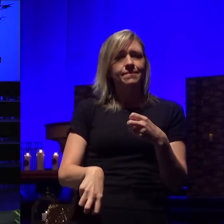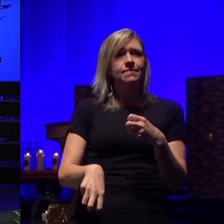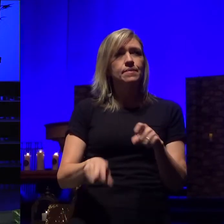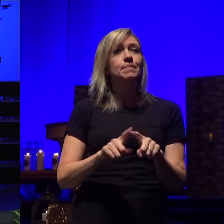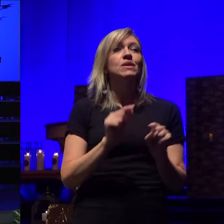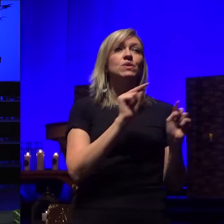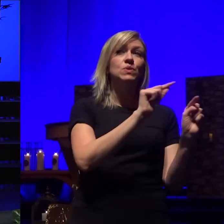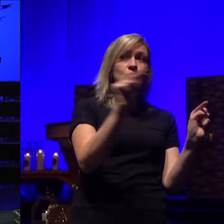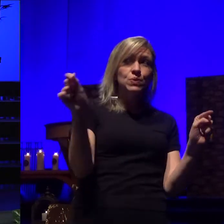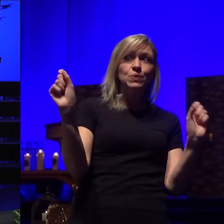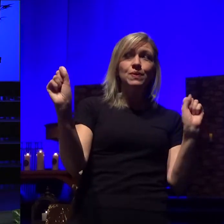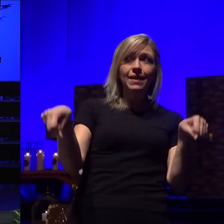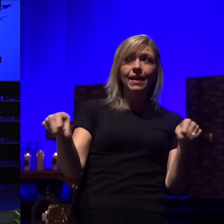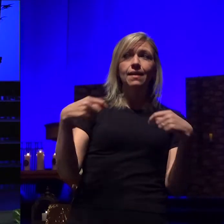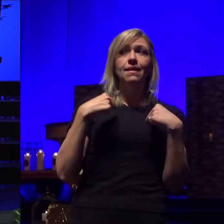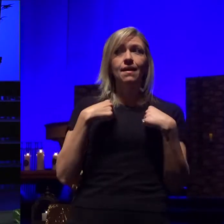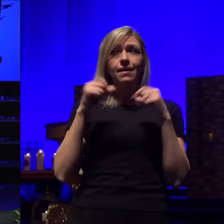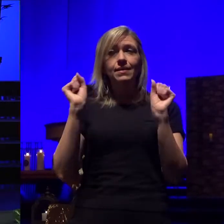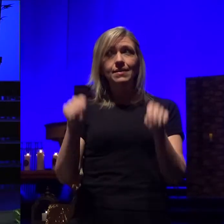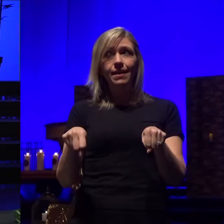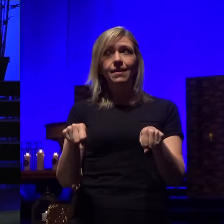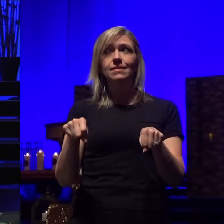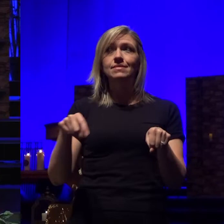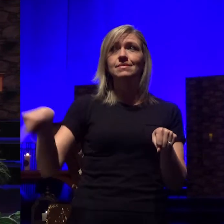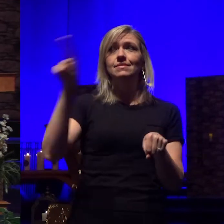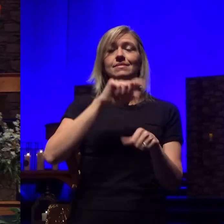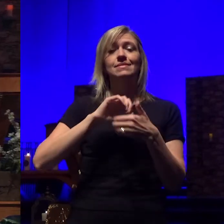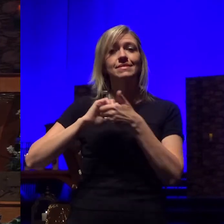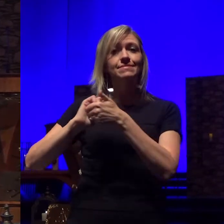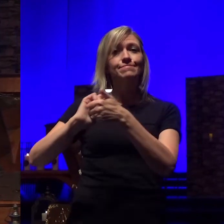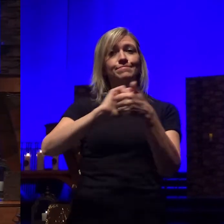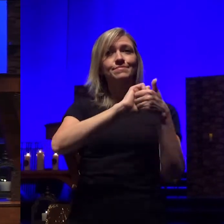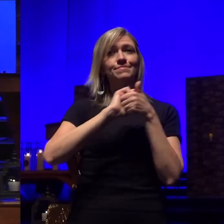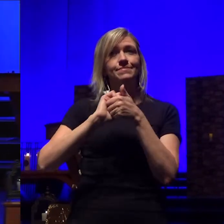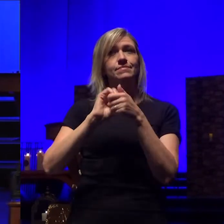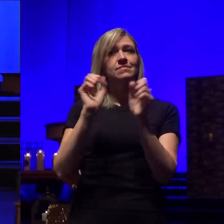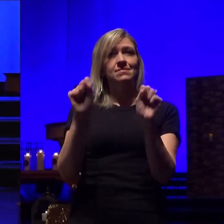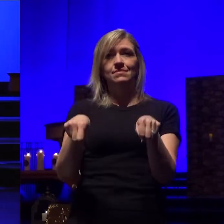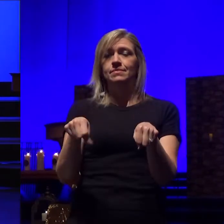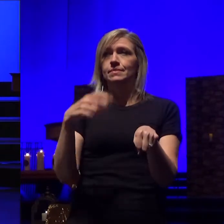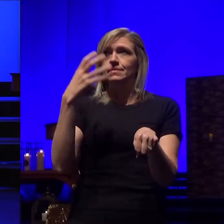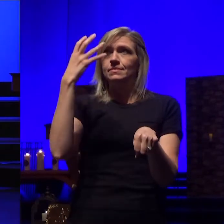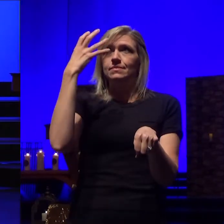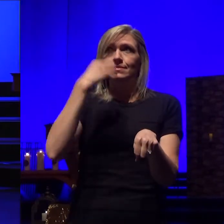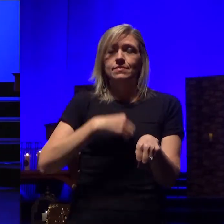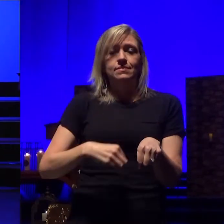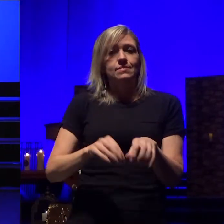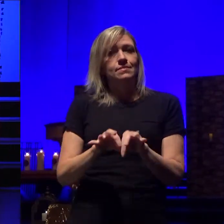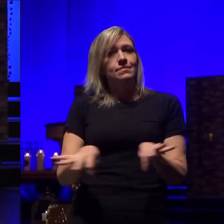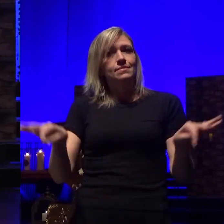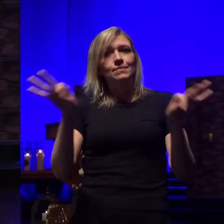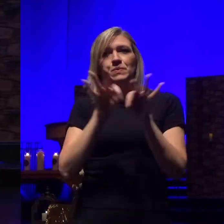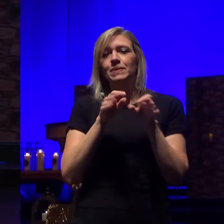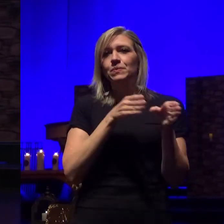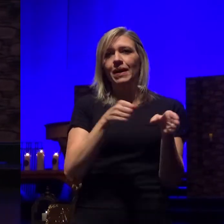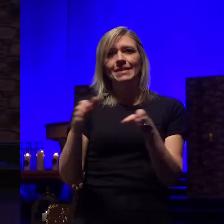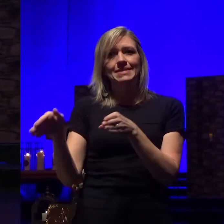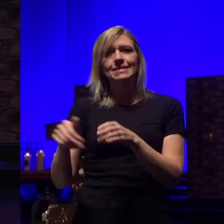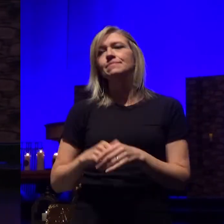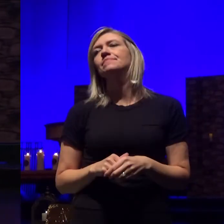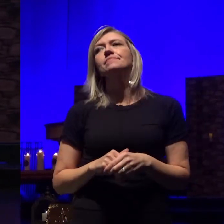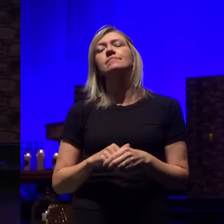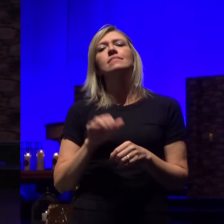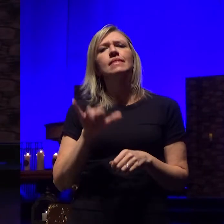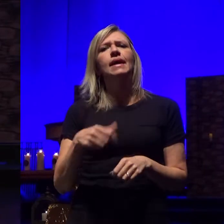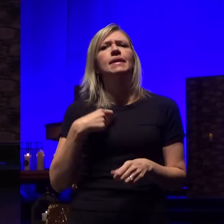you can do it, and I can do it, and we can do it together in incredible ways. This is what I